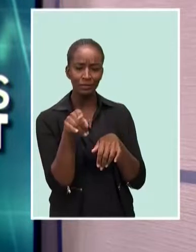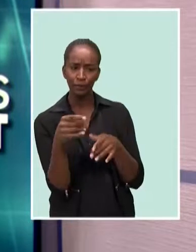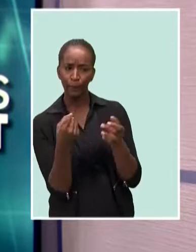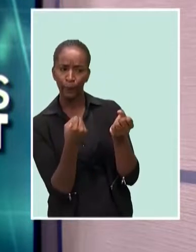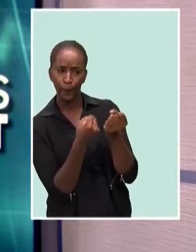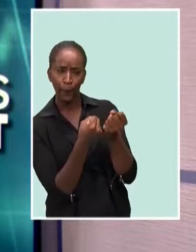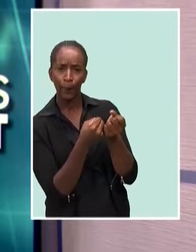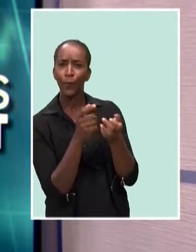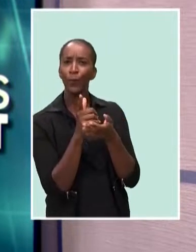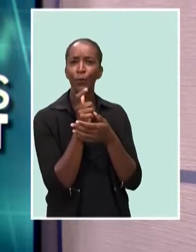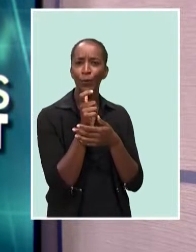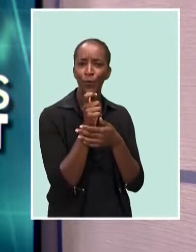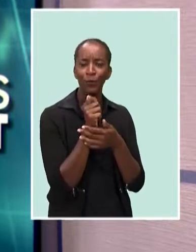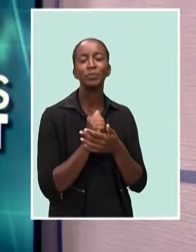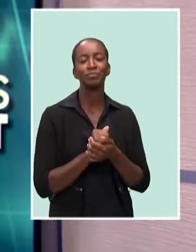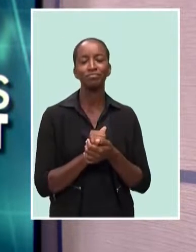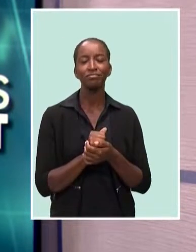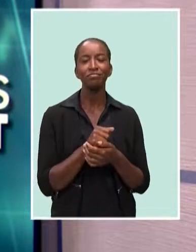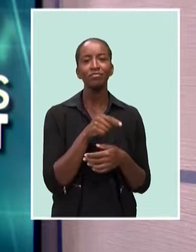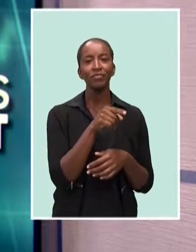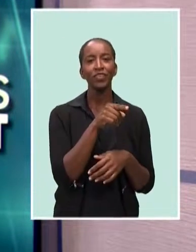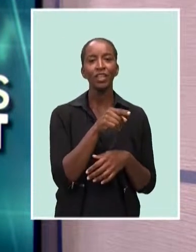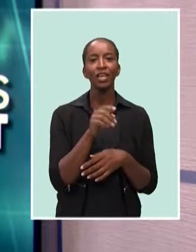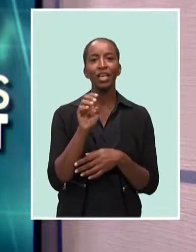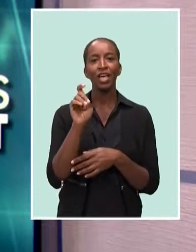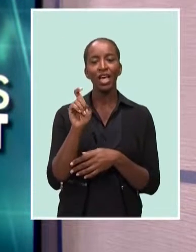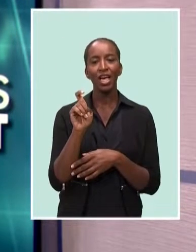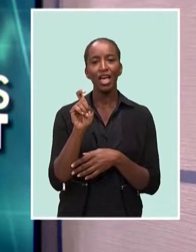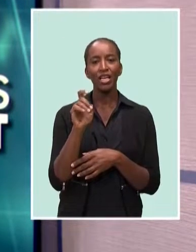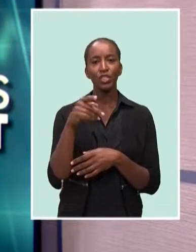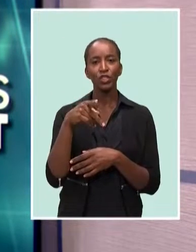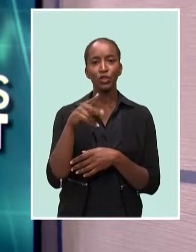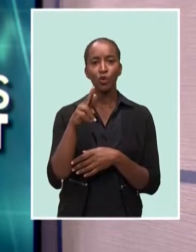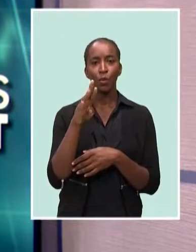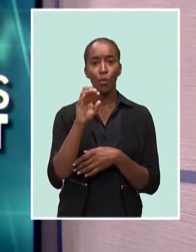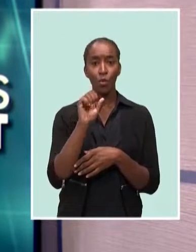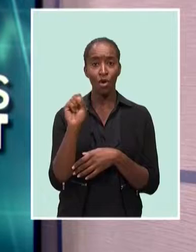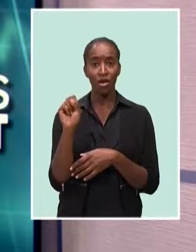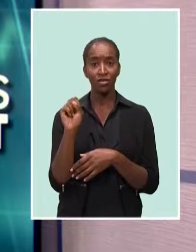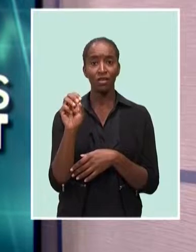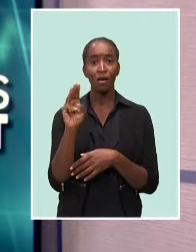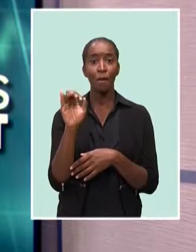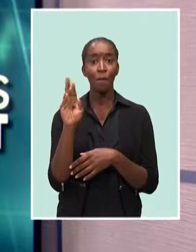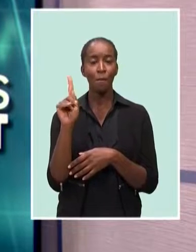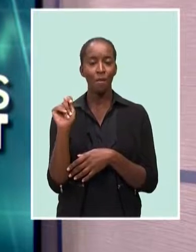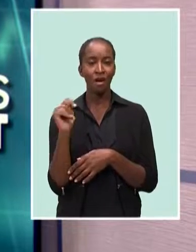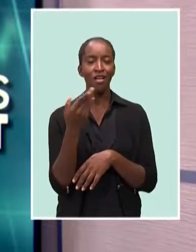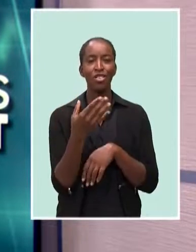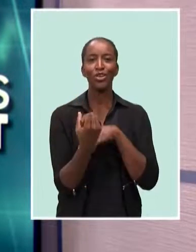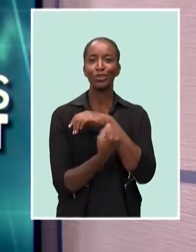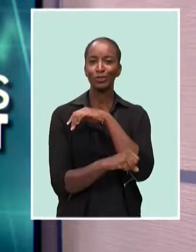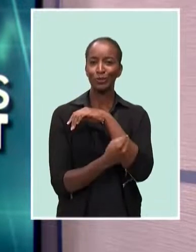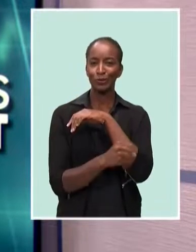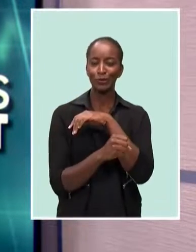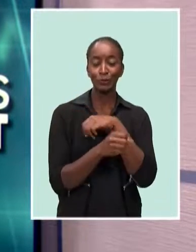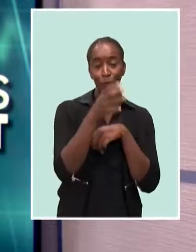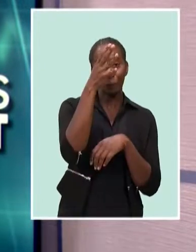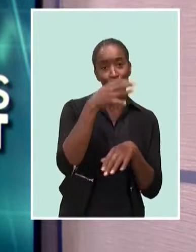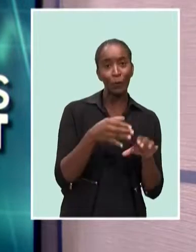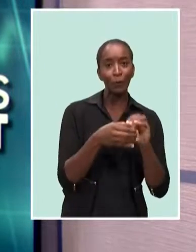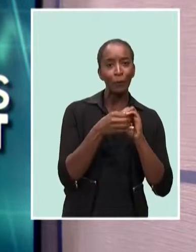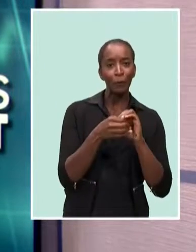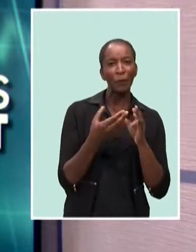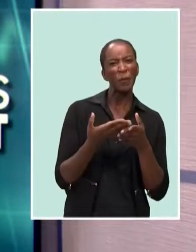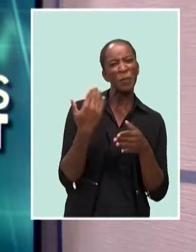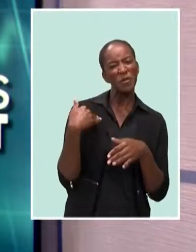the Express Mart Hardware in Thorpe St. James, owned by Aldrin Jordan, who started out by selling newspapers and gas in the same community back